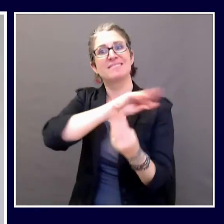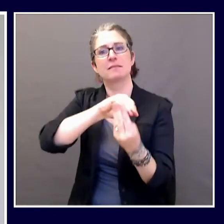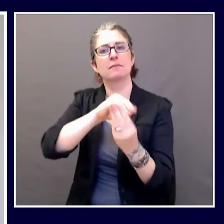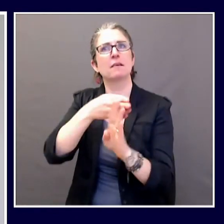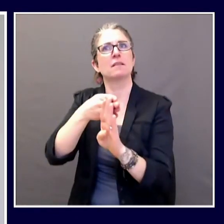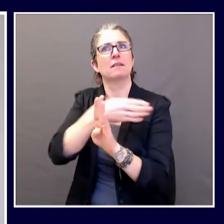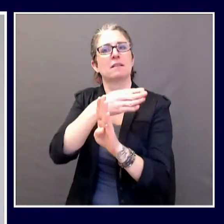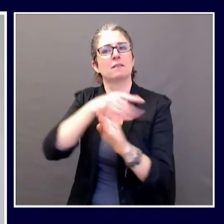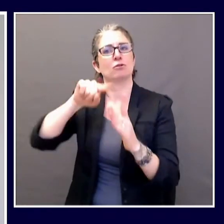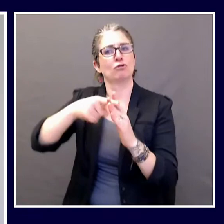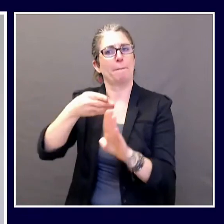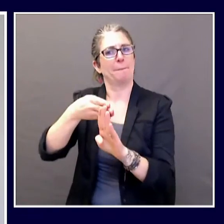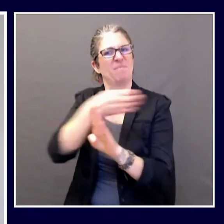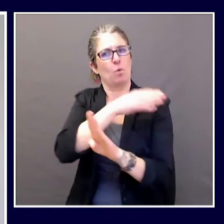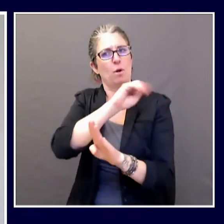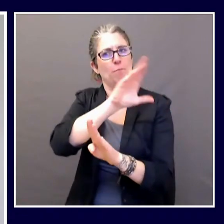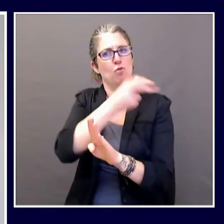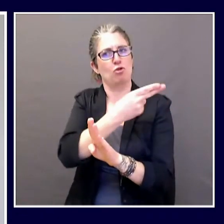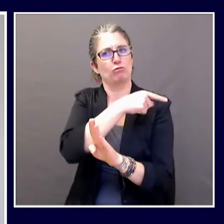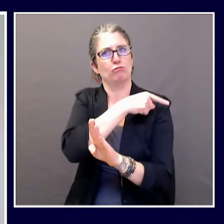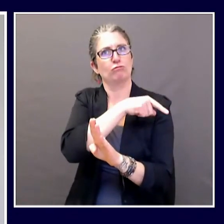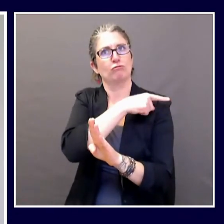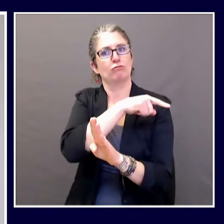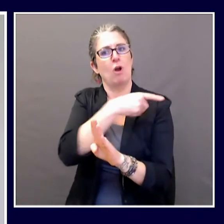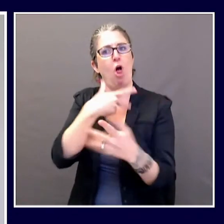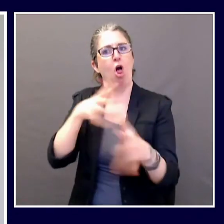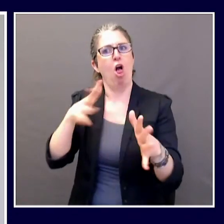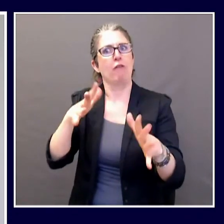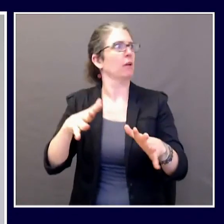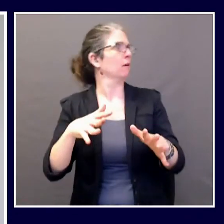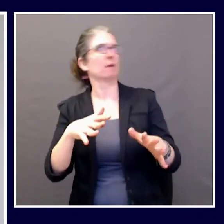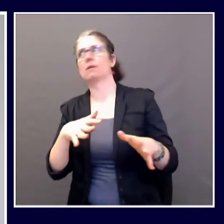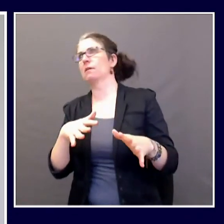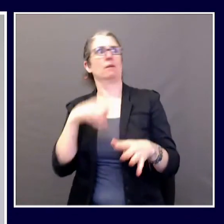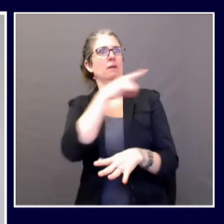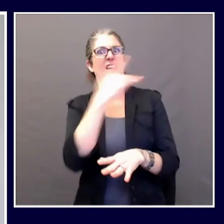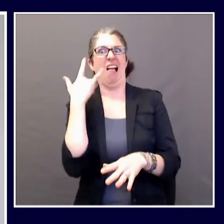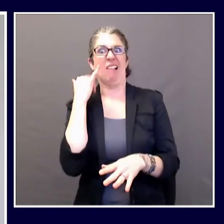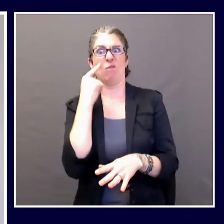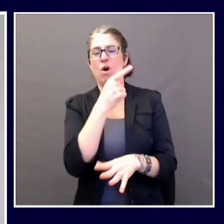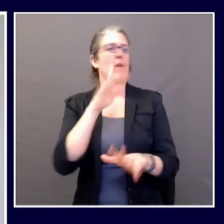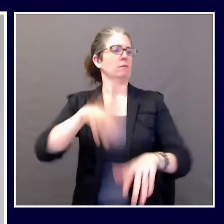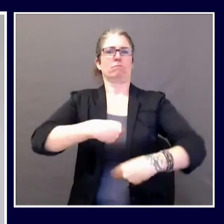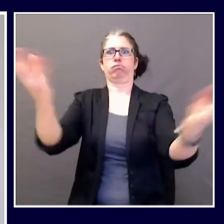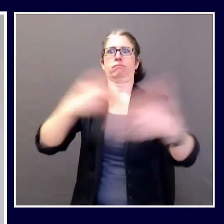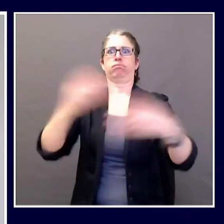we wanted to keep healthcare providers as safe as possible on the job.